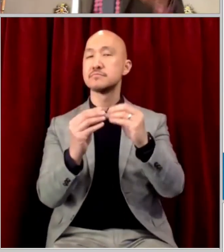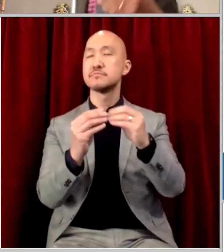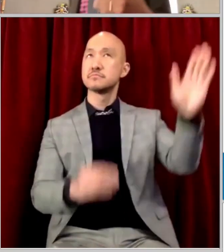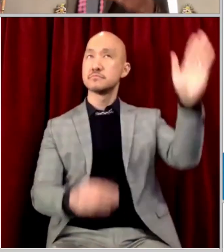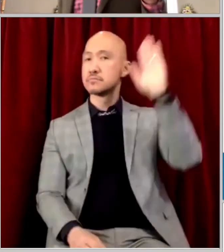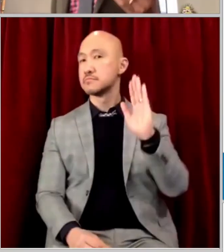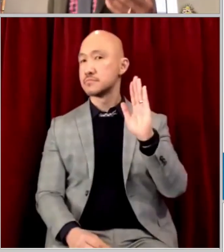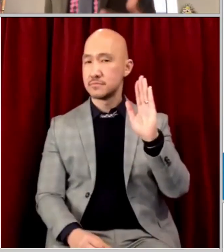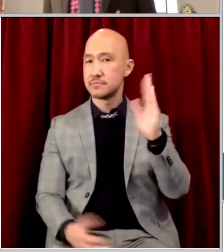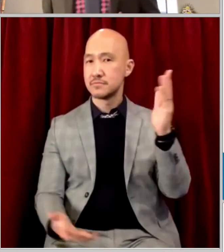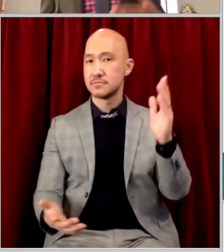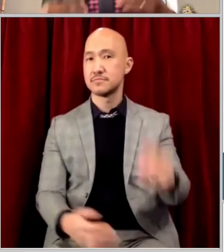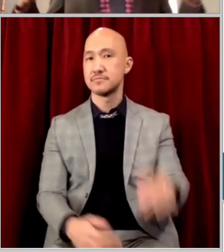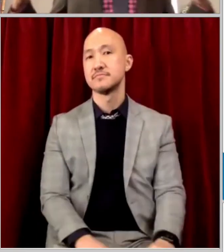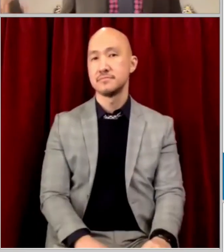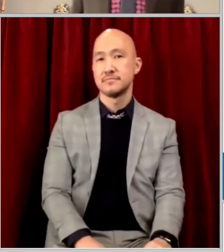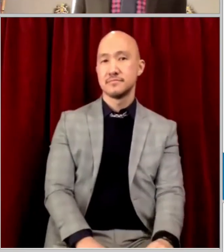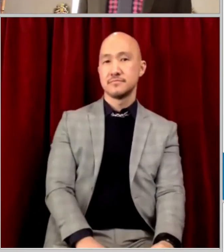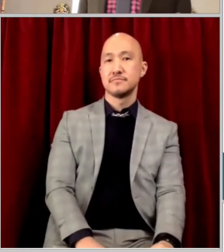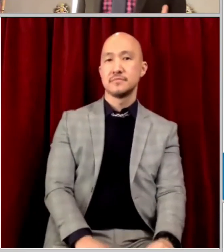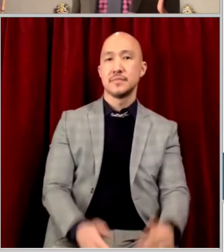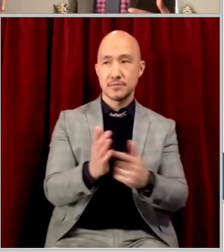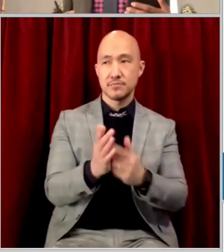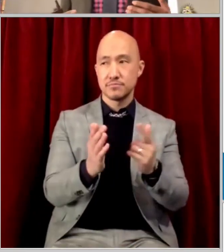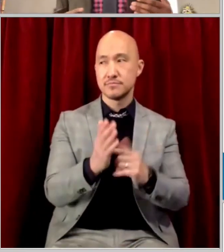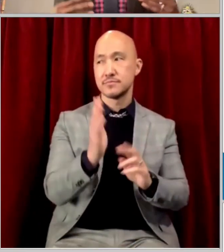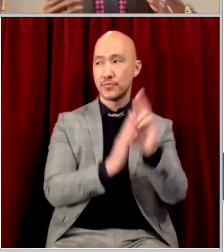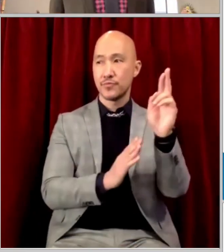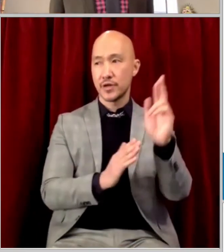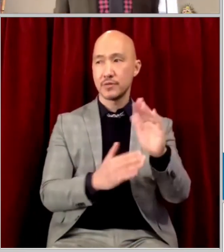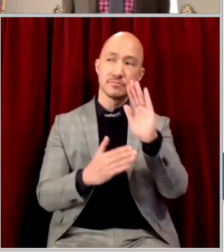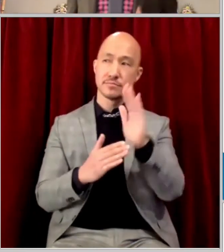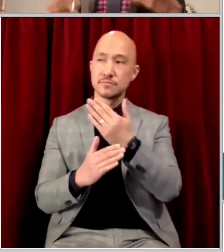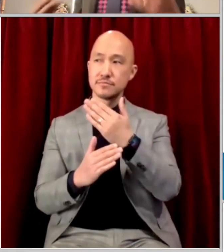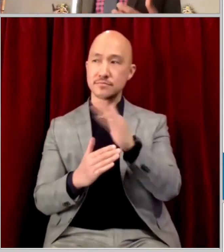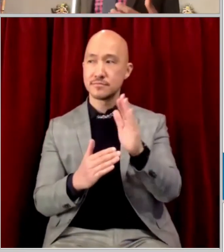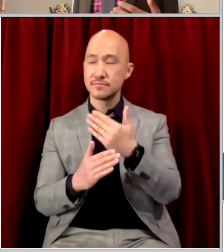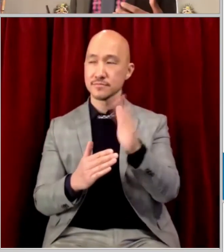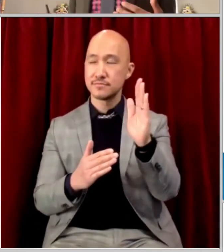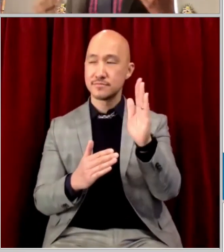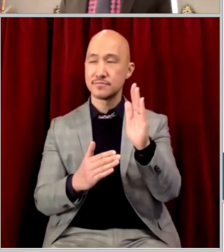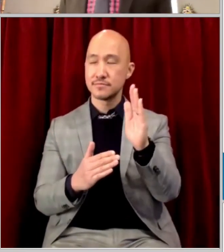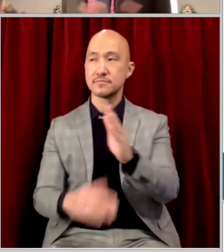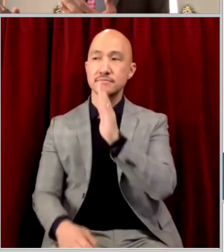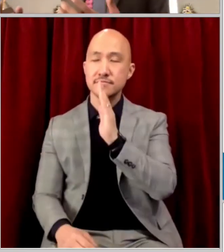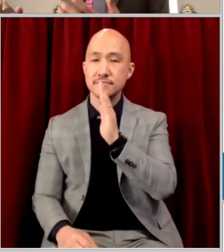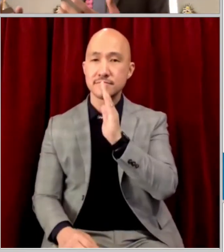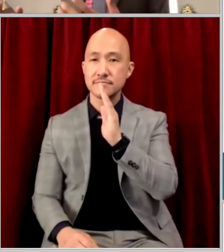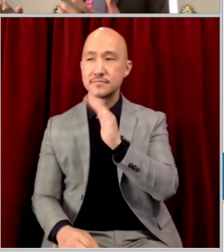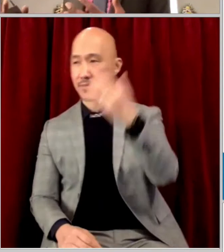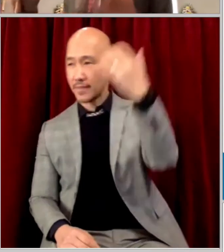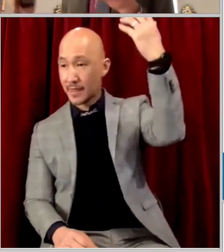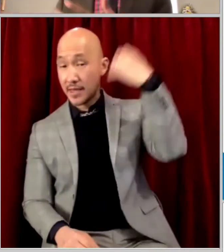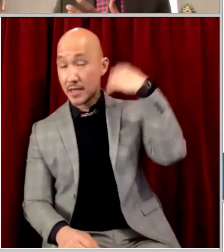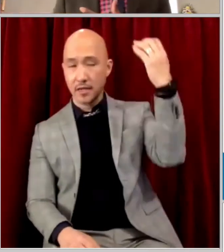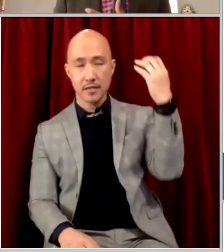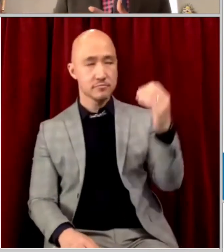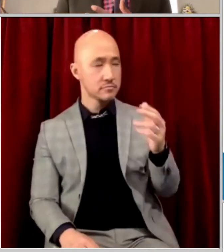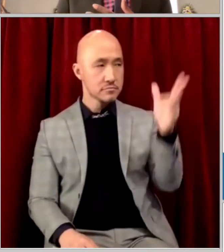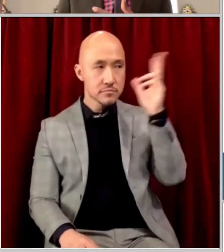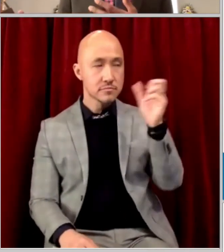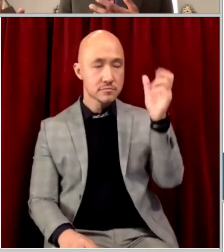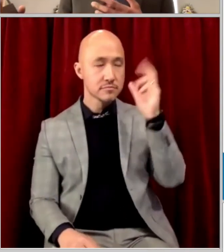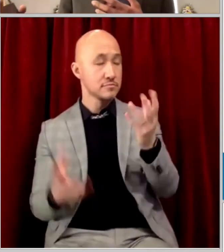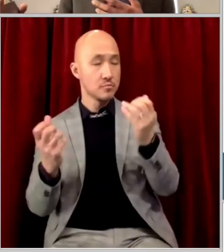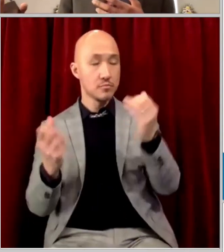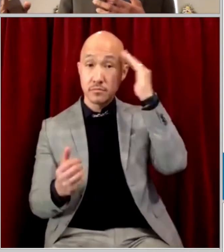about something that I'm doing with the church, one of my bosses is always like, man, how come you didn't tell me about that? I want to go